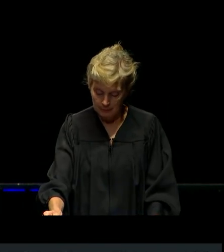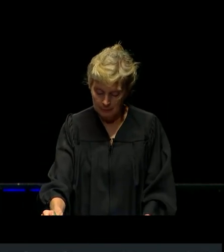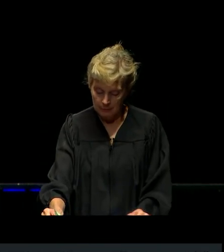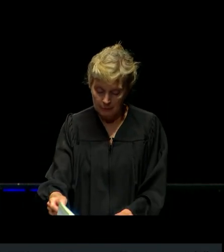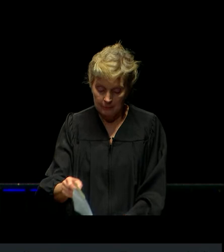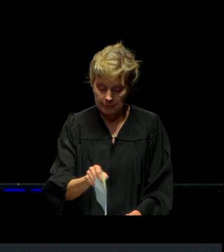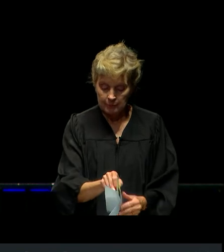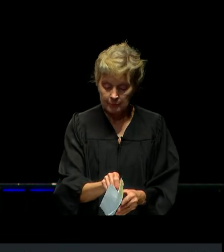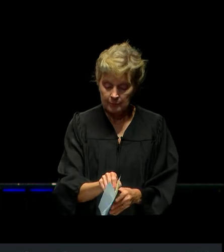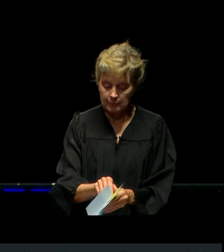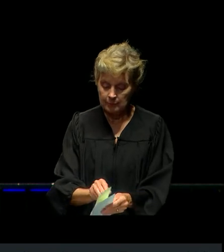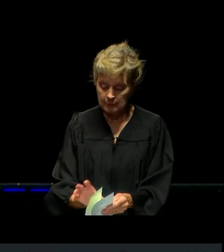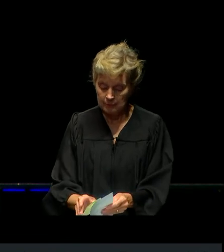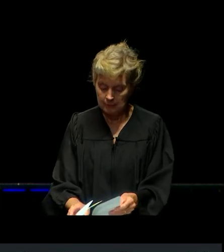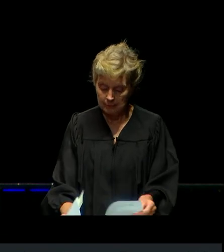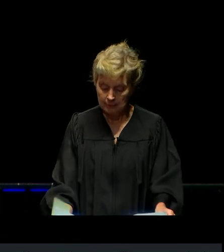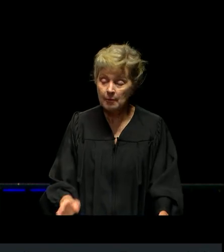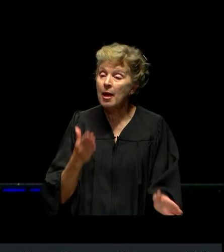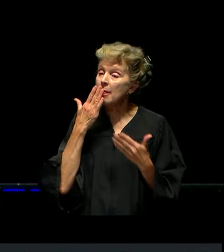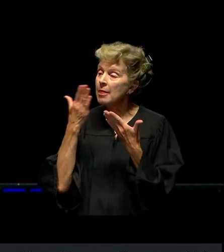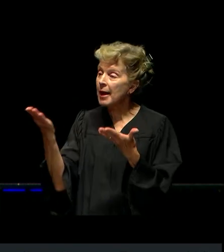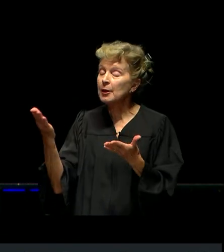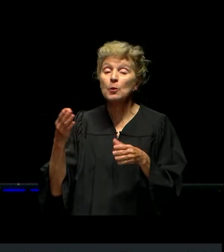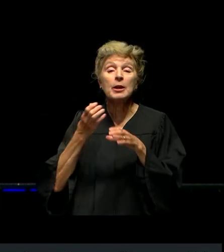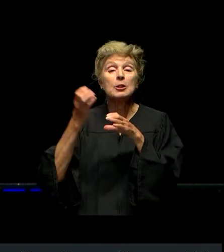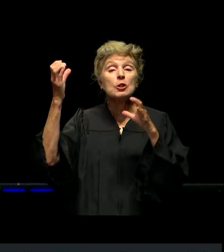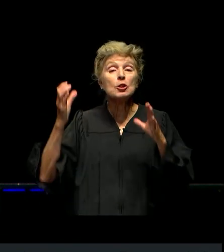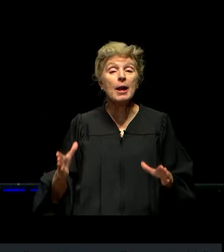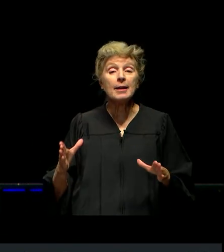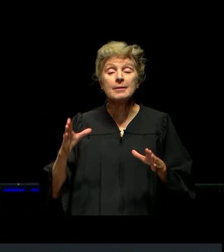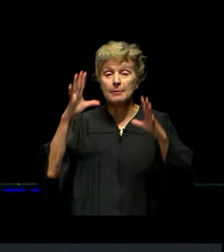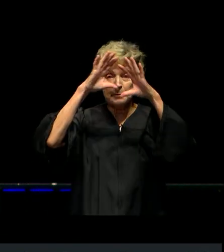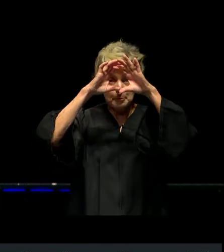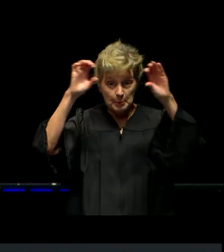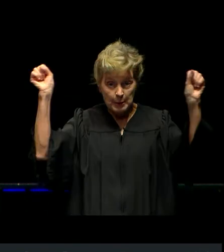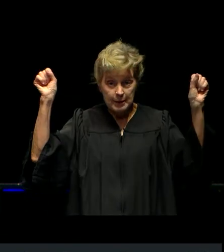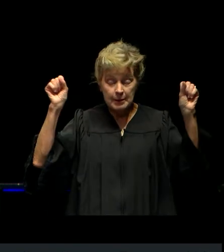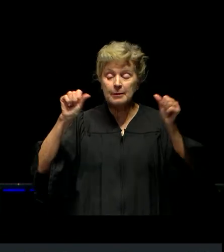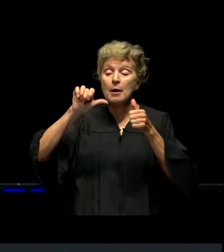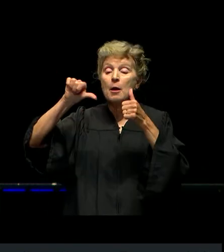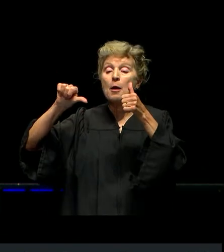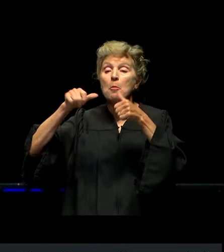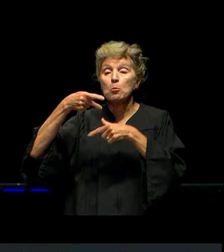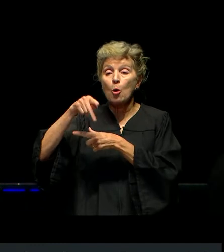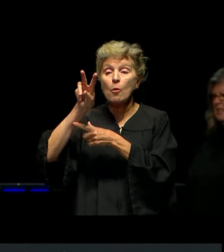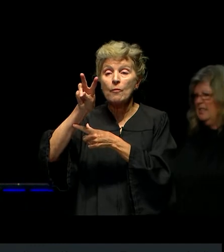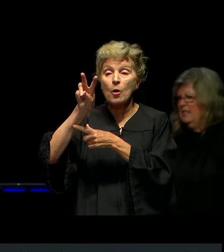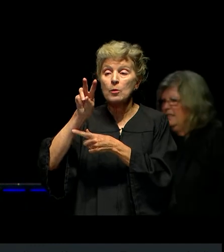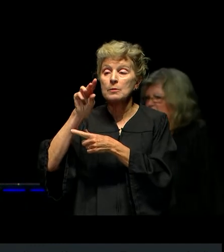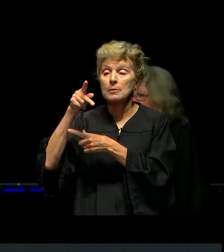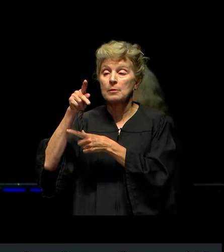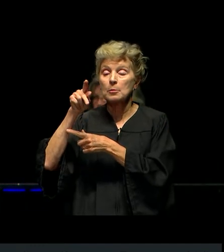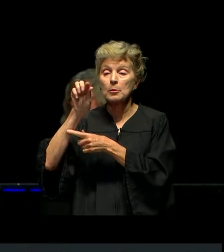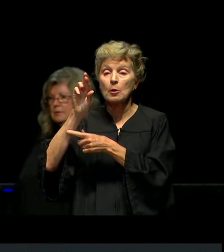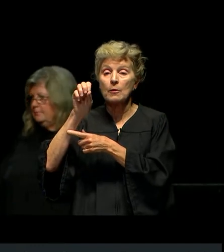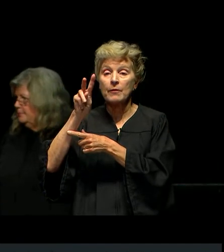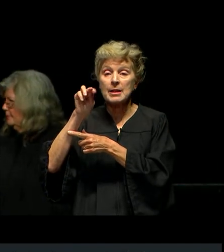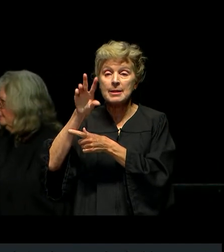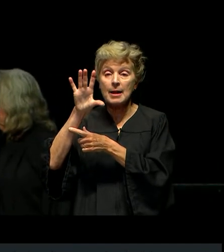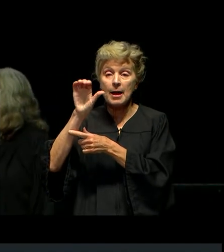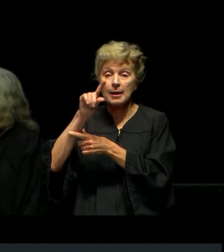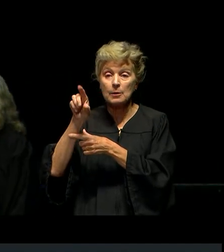Well, thanks very much. Chancellor Fukakusa, President Lashmi, Provost Iannacito Provenzano,